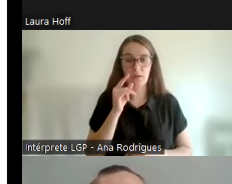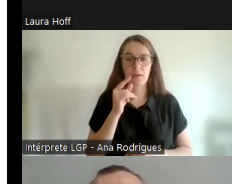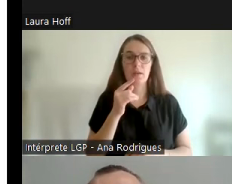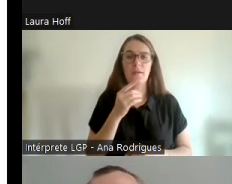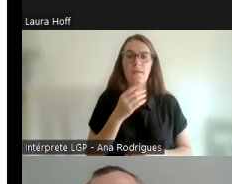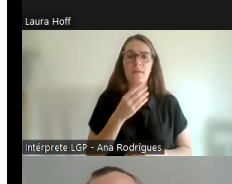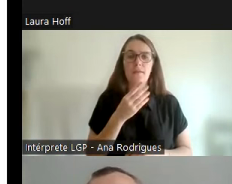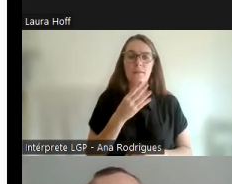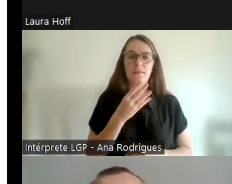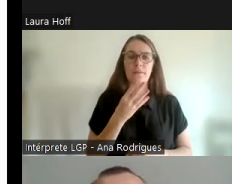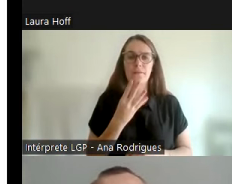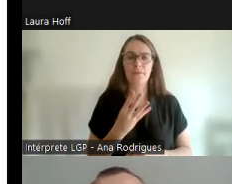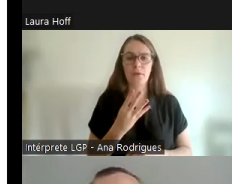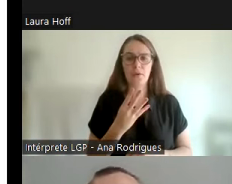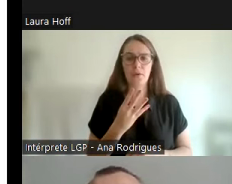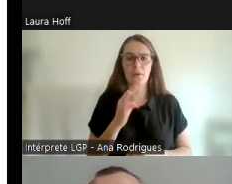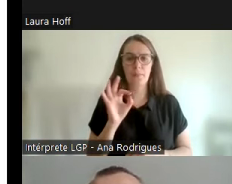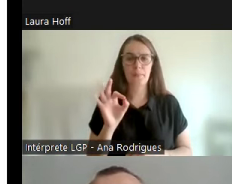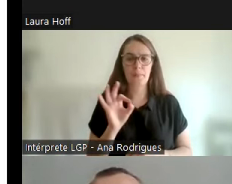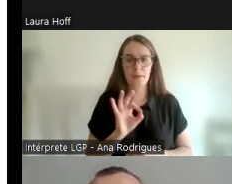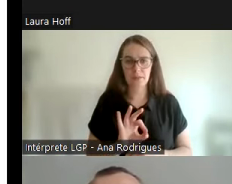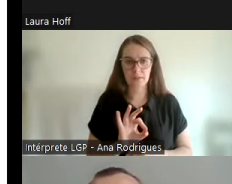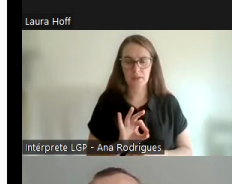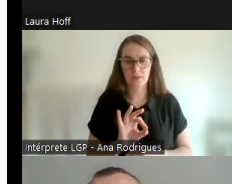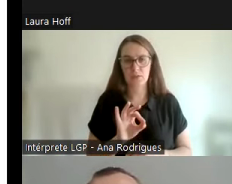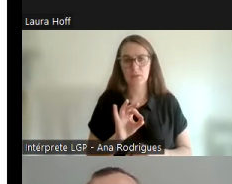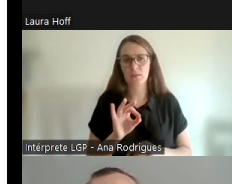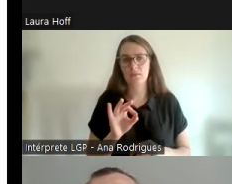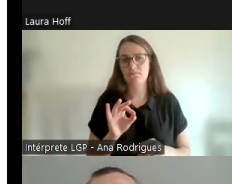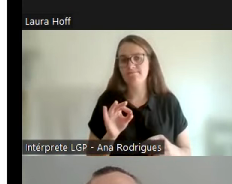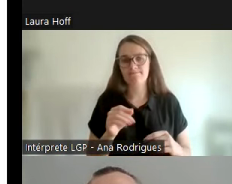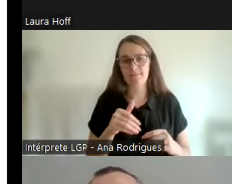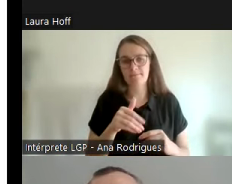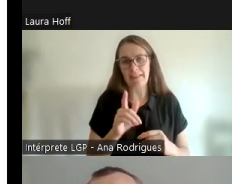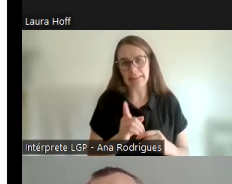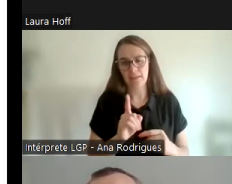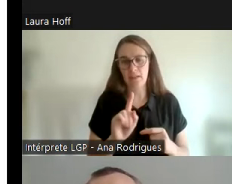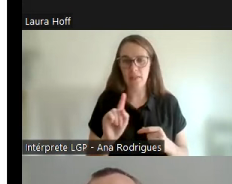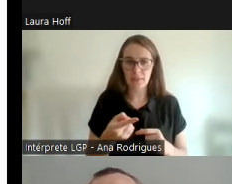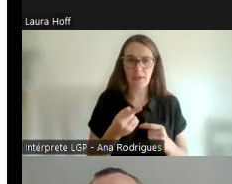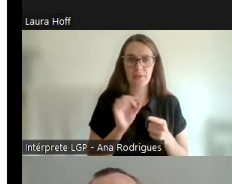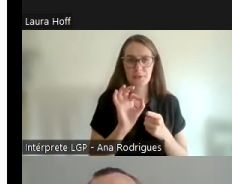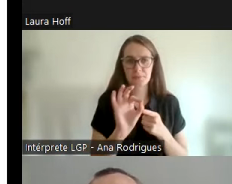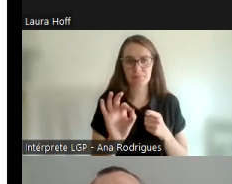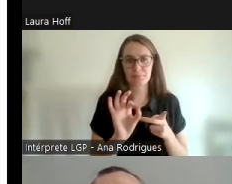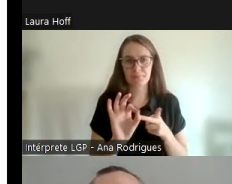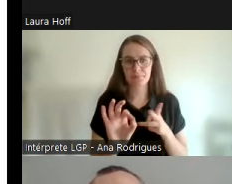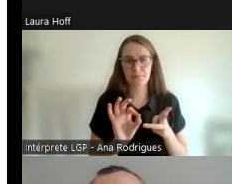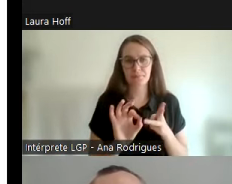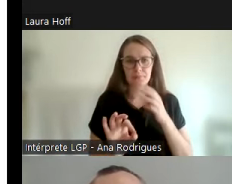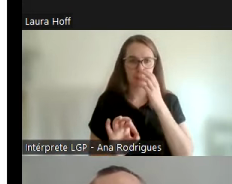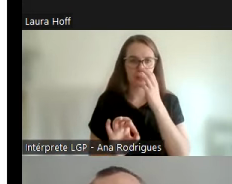4% of credits of a degree program must consist of elective curriculum courses. So